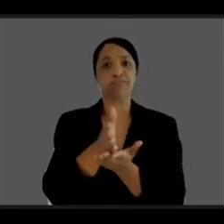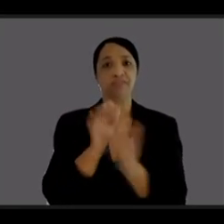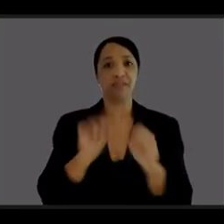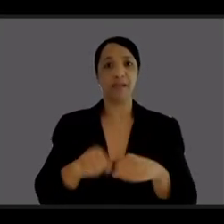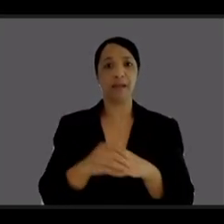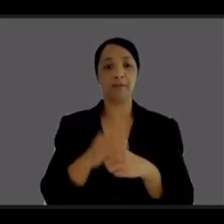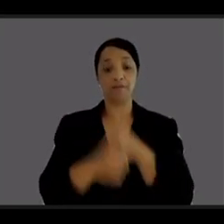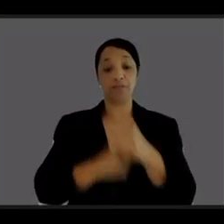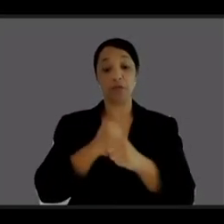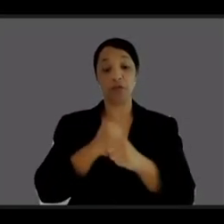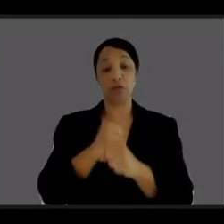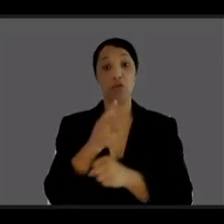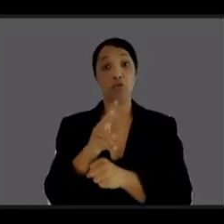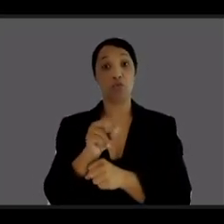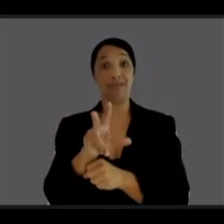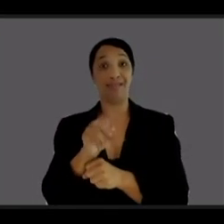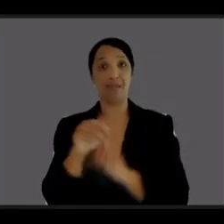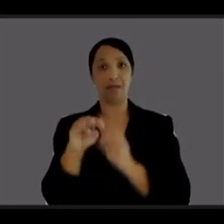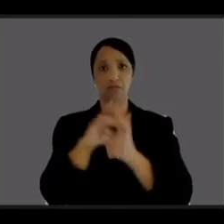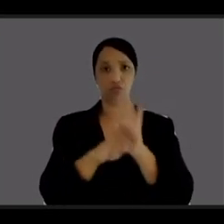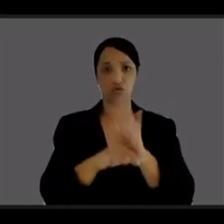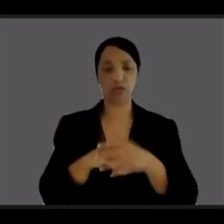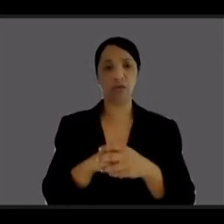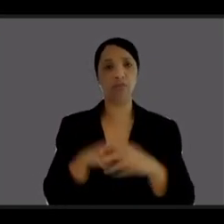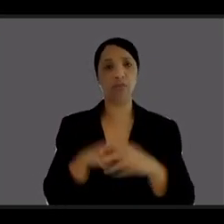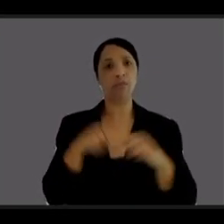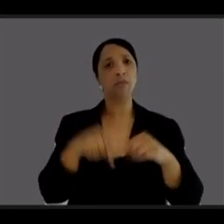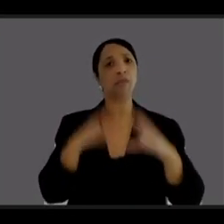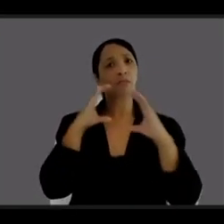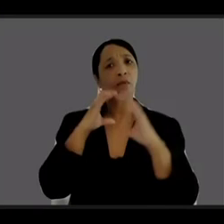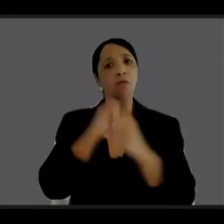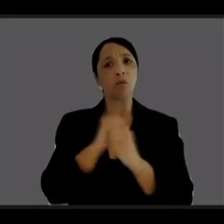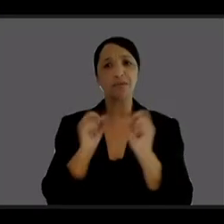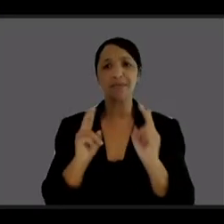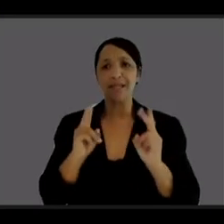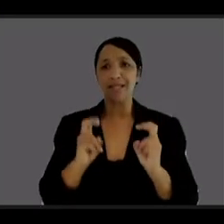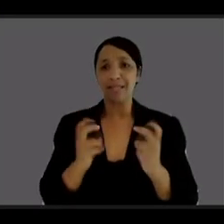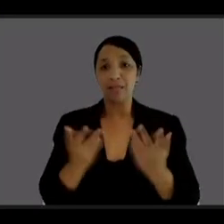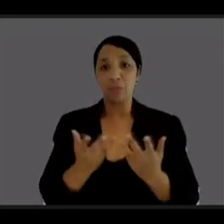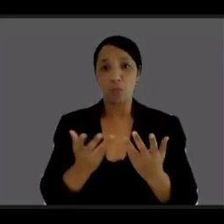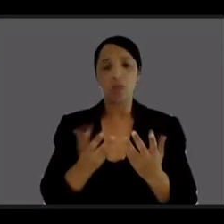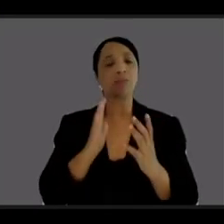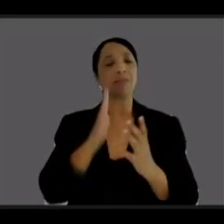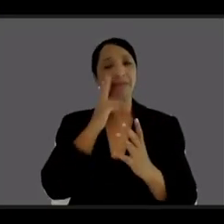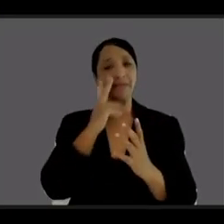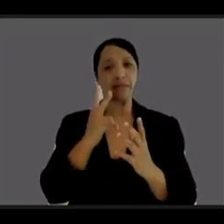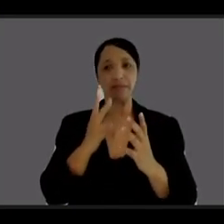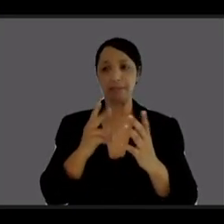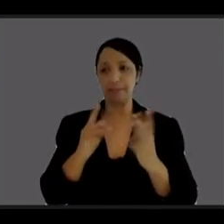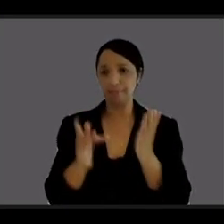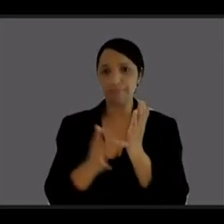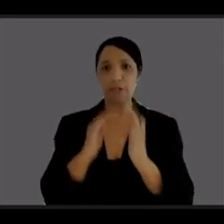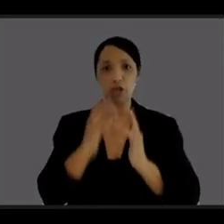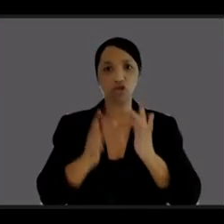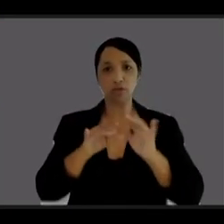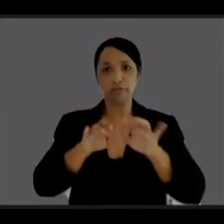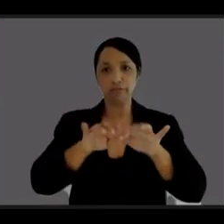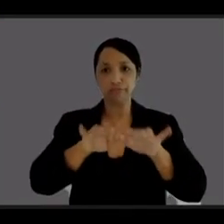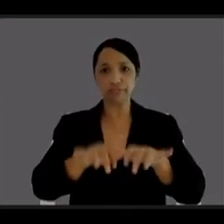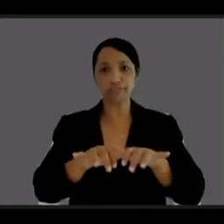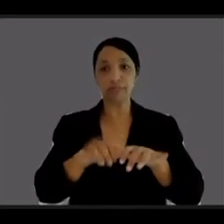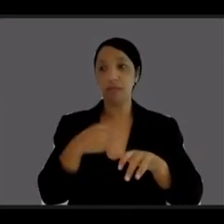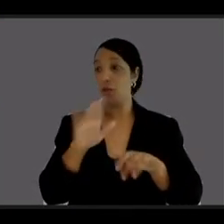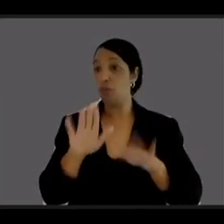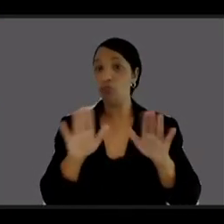focus of the forum on the urgent and the relevant digital issues, and look forward to your contributions and